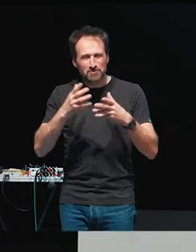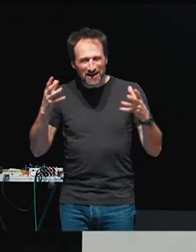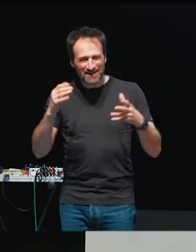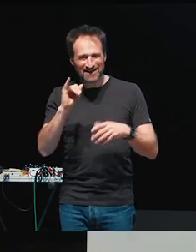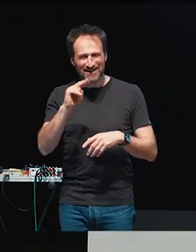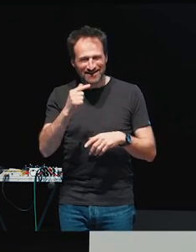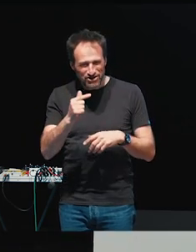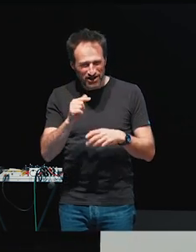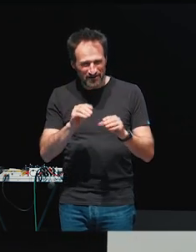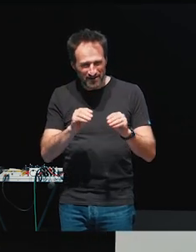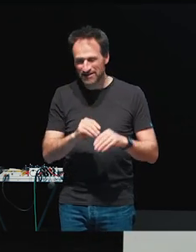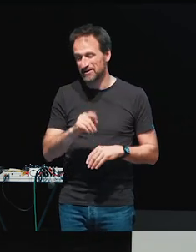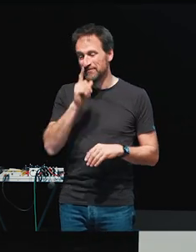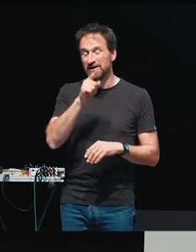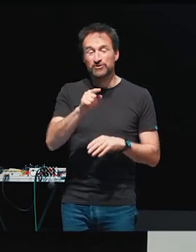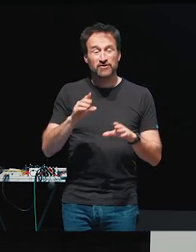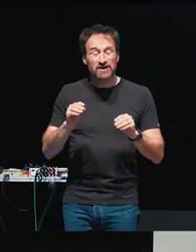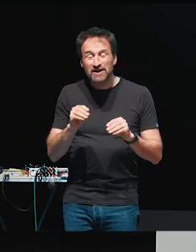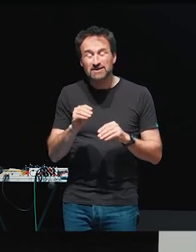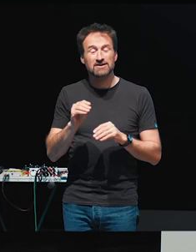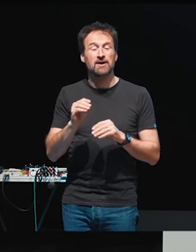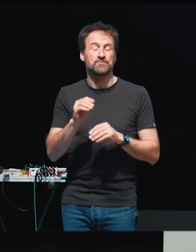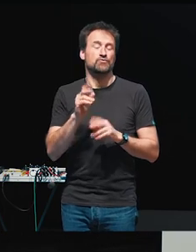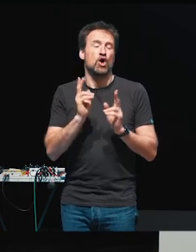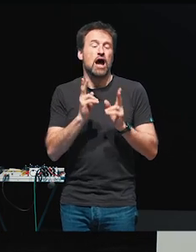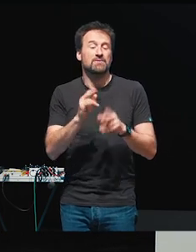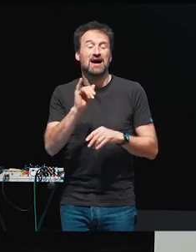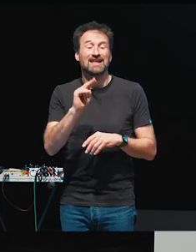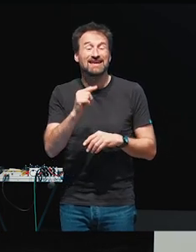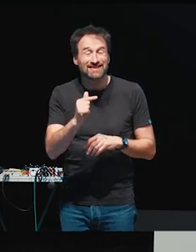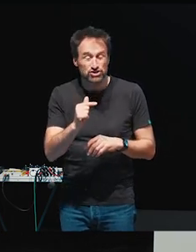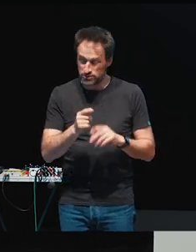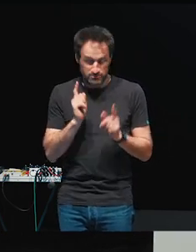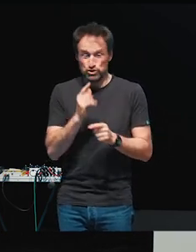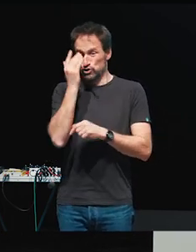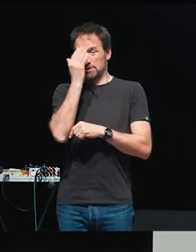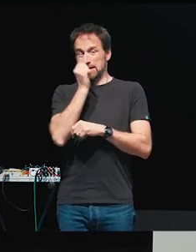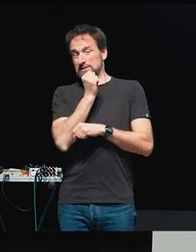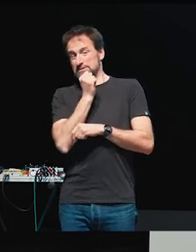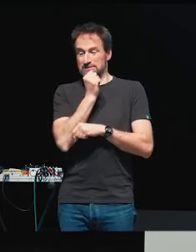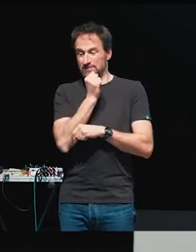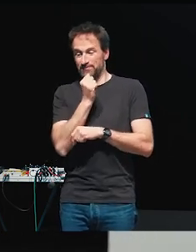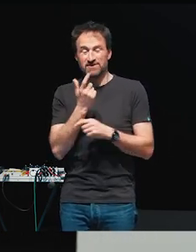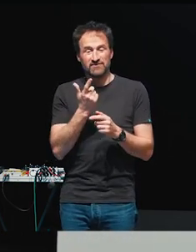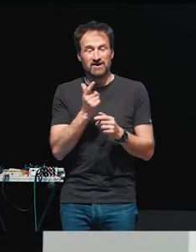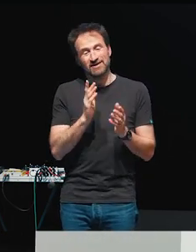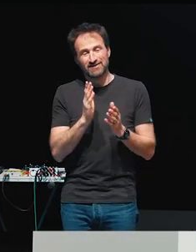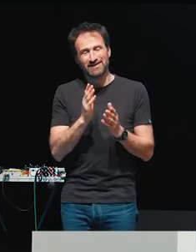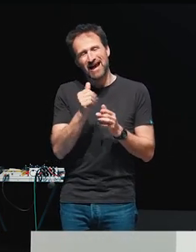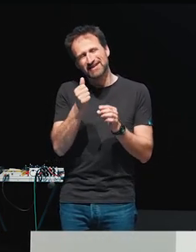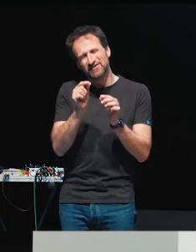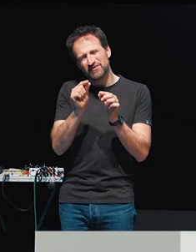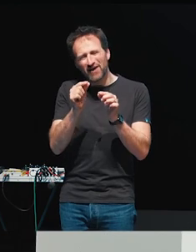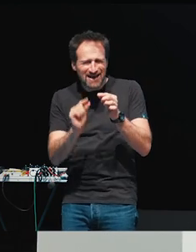You had to even think twice before you used an ordinary integer. Perhaps a tiny integer was enough, or just a